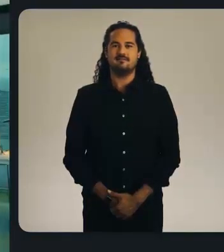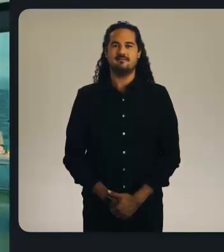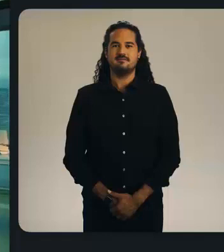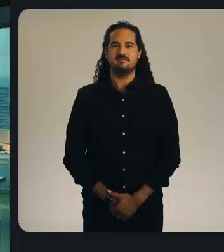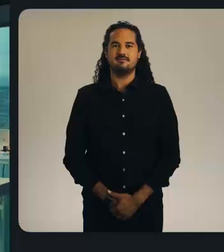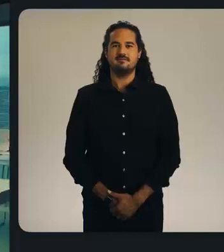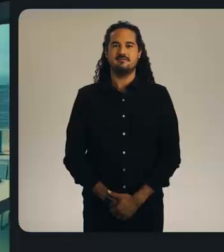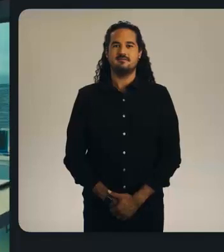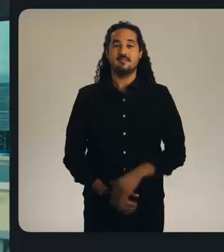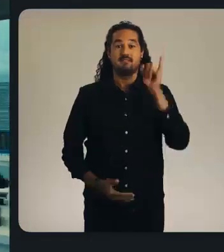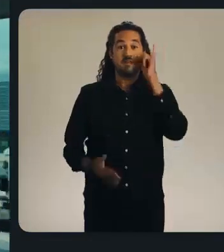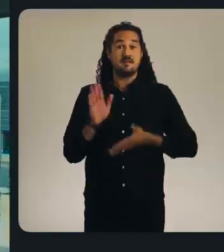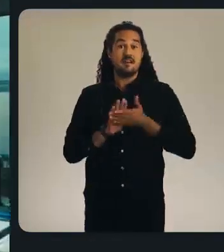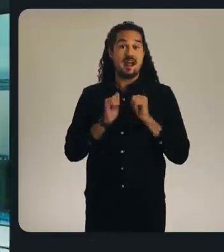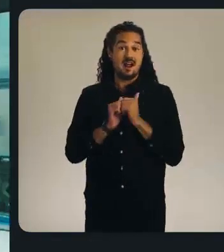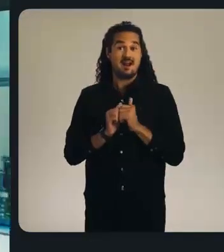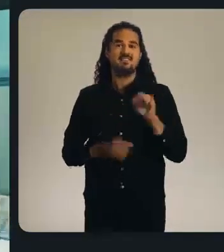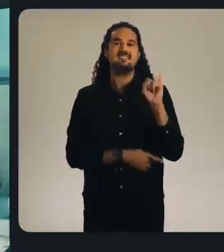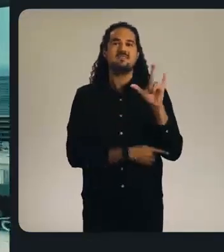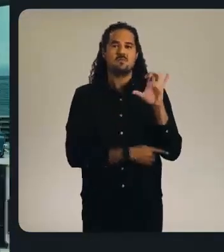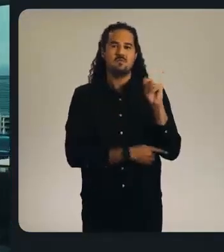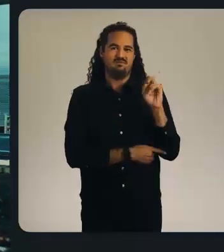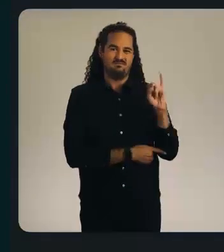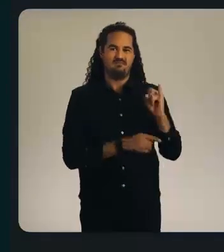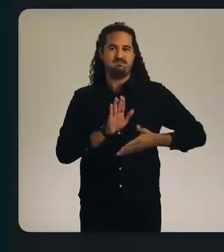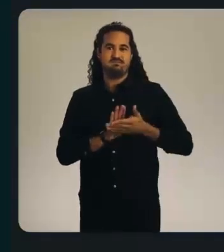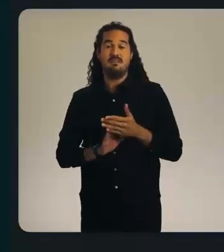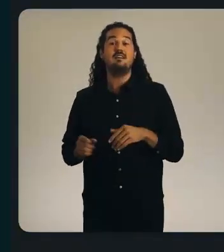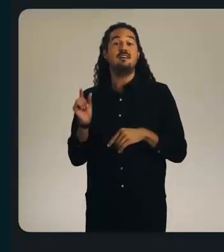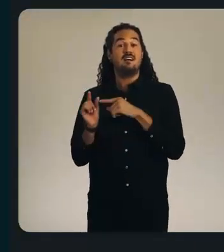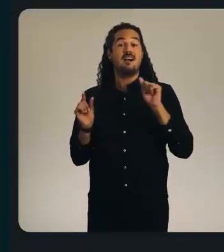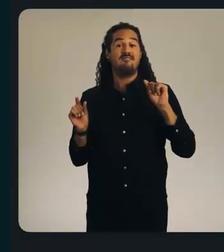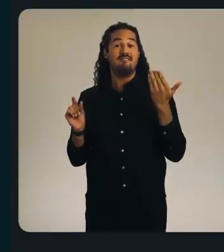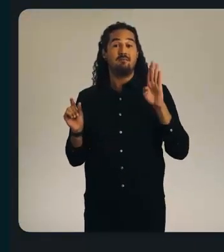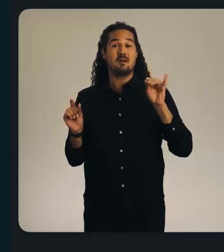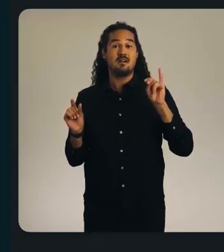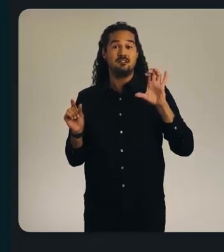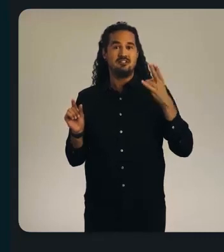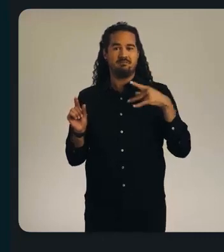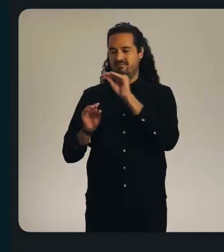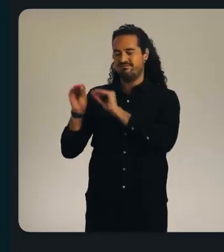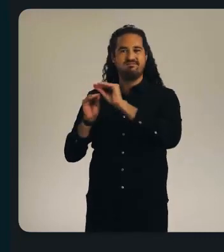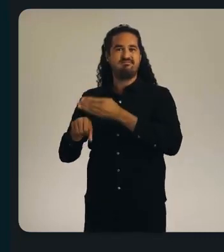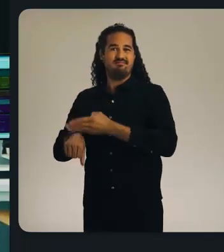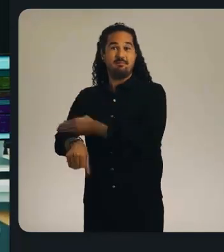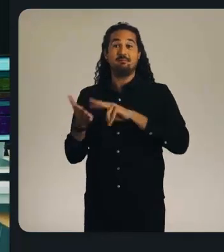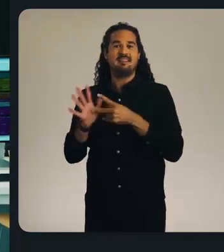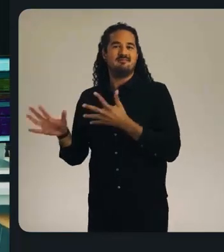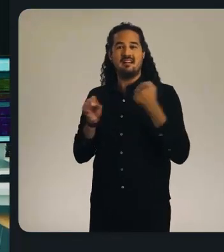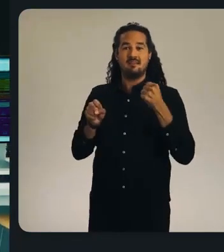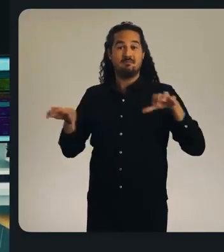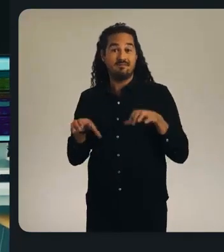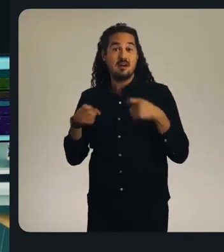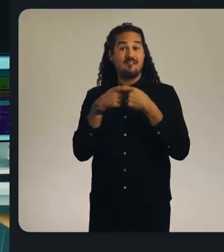Our silicon is the engine of iPhone. With A15 Bionic, we have innovations across the entire system to deliver more performance and power efficiency. At